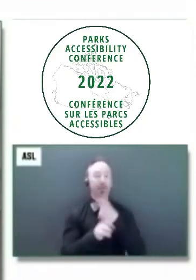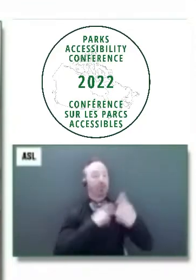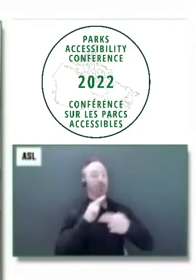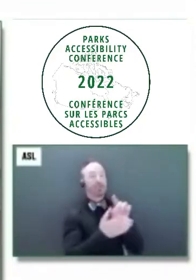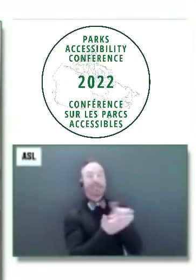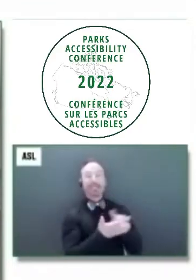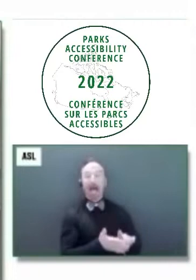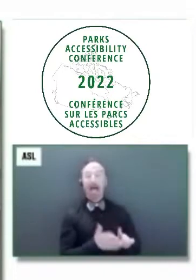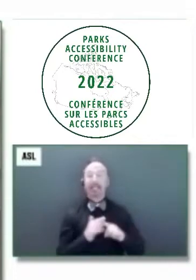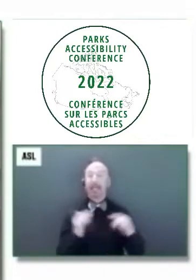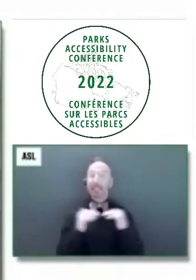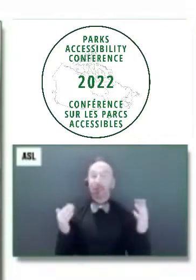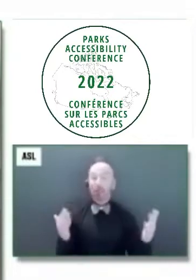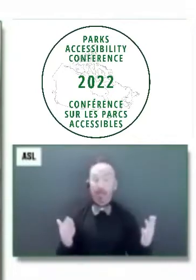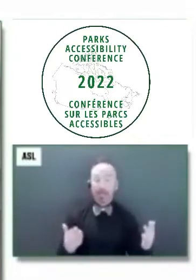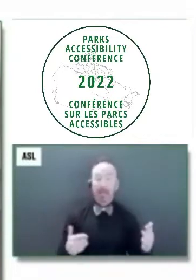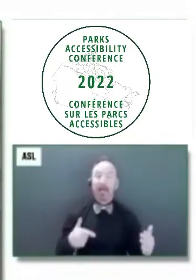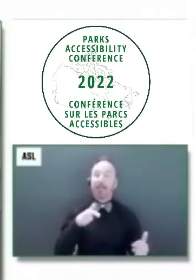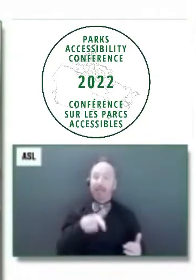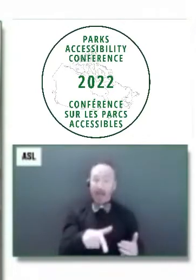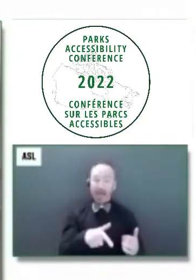equivalent of feeding that meadow